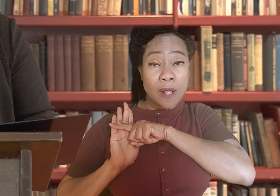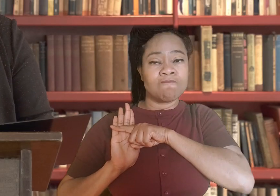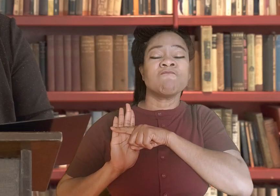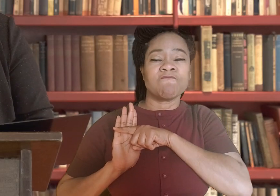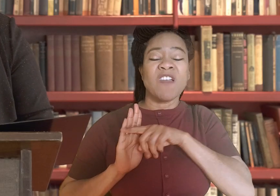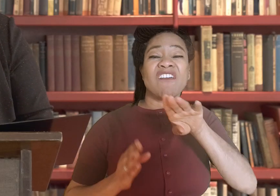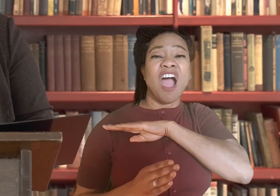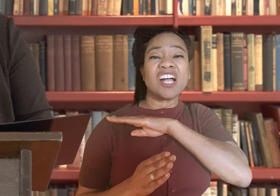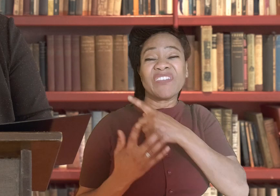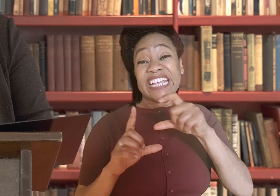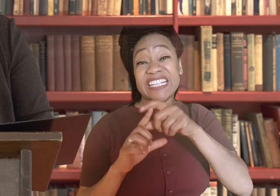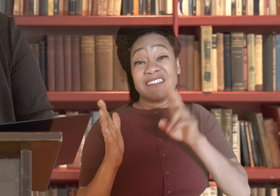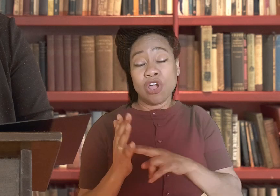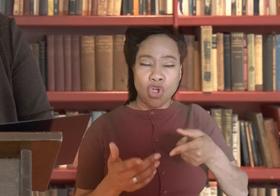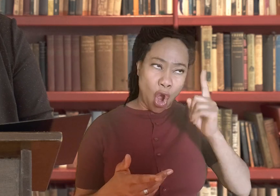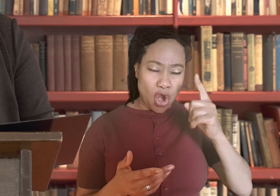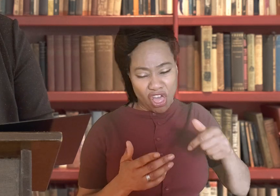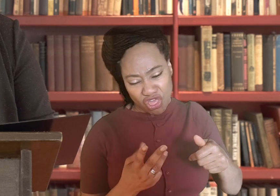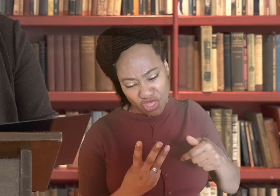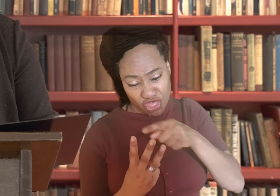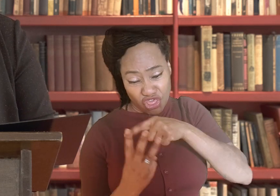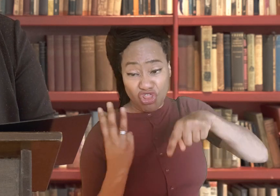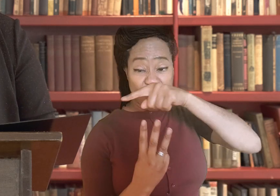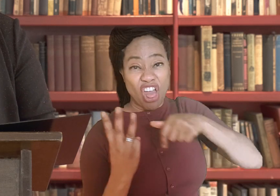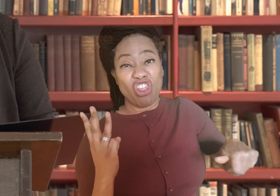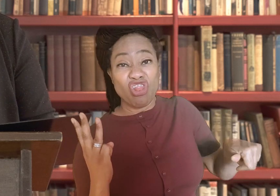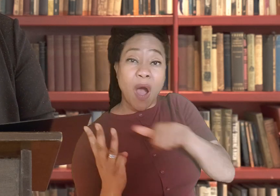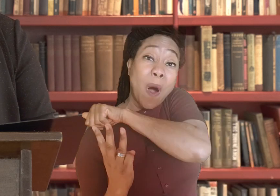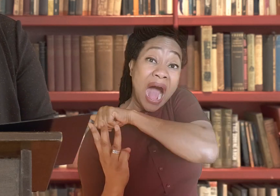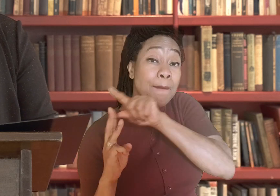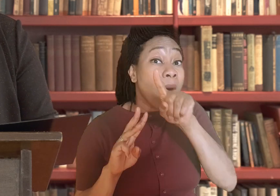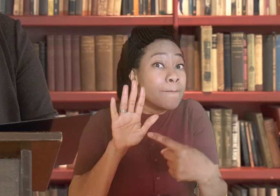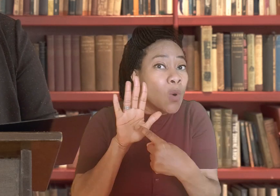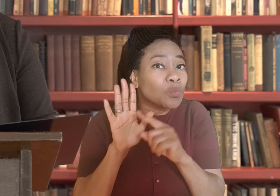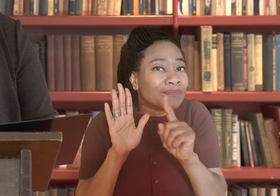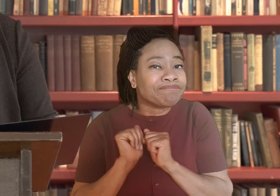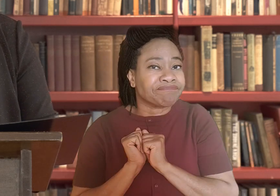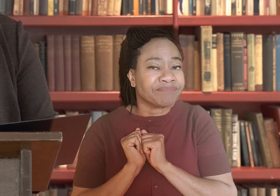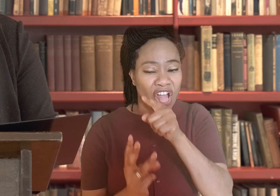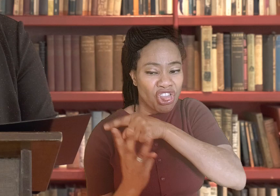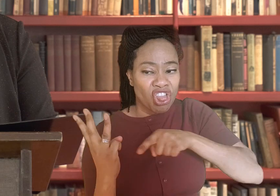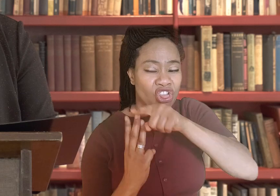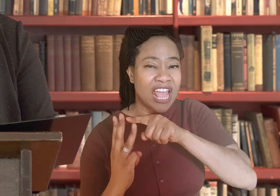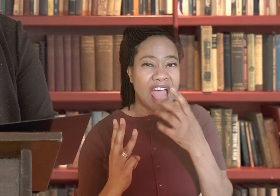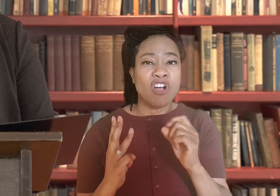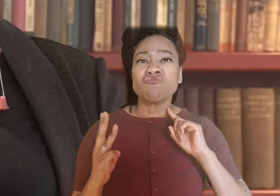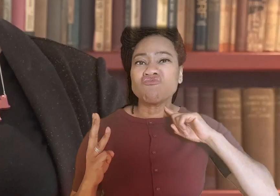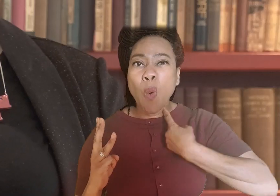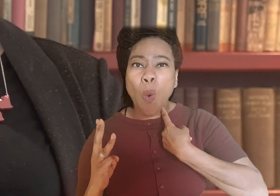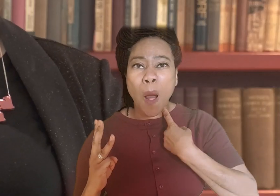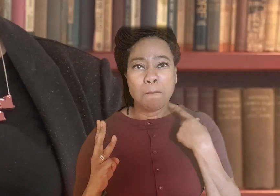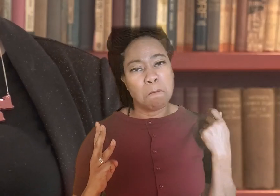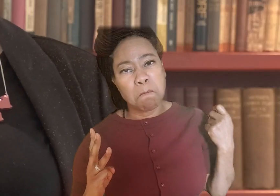them out of the Garden of Eden, and here's the important bit, gives all 3 of them a cruel and unusual punishment.